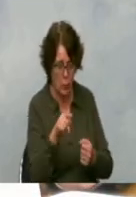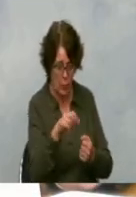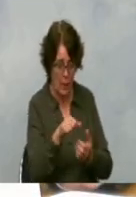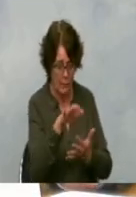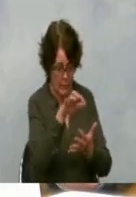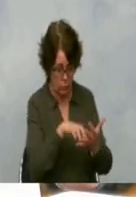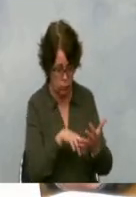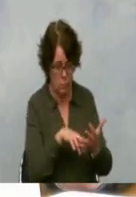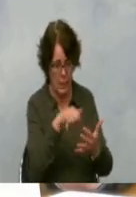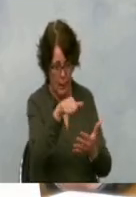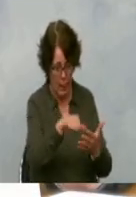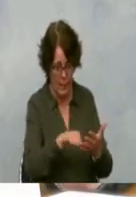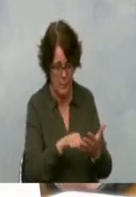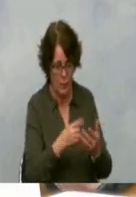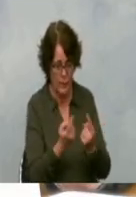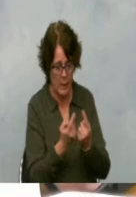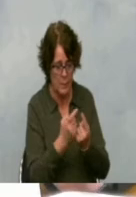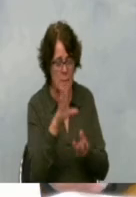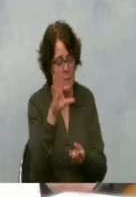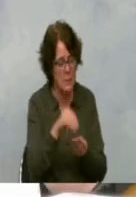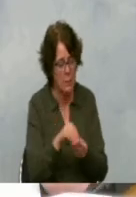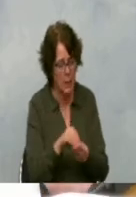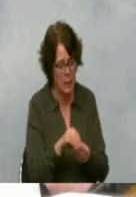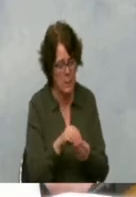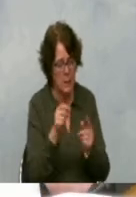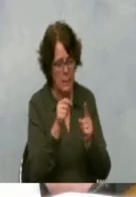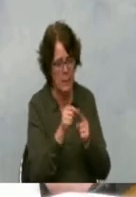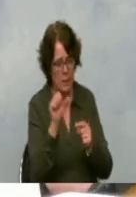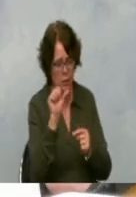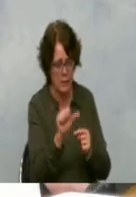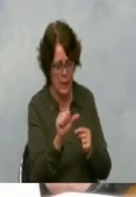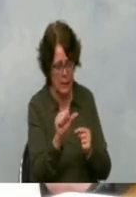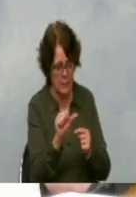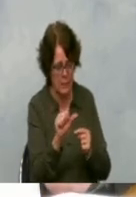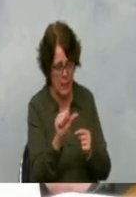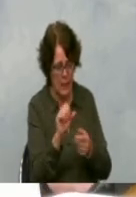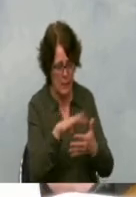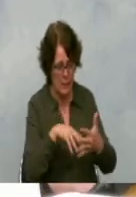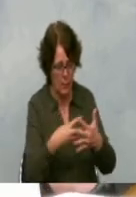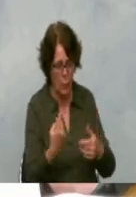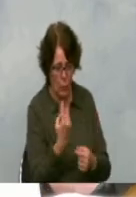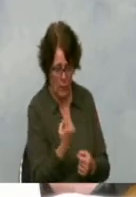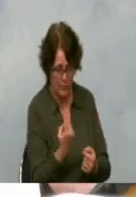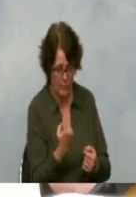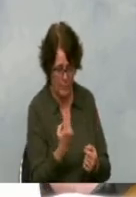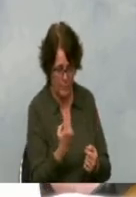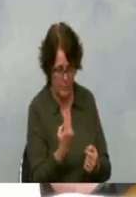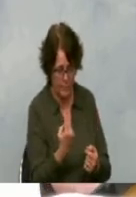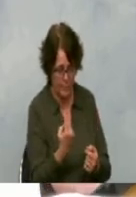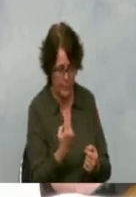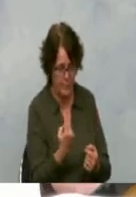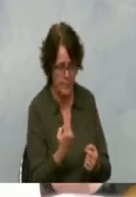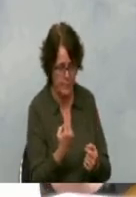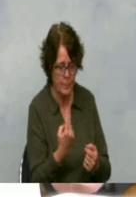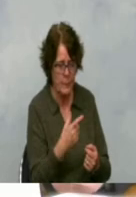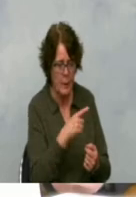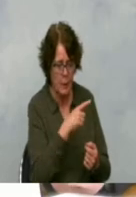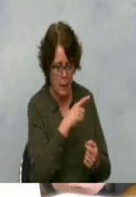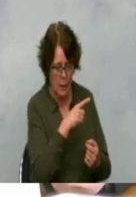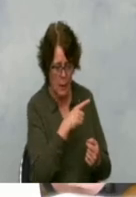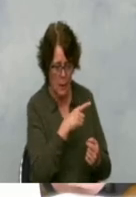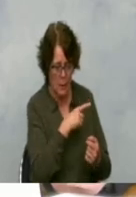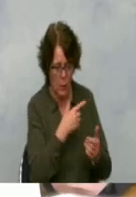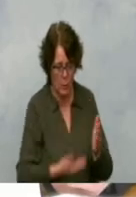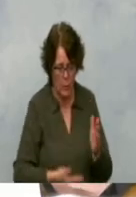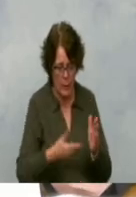That's summarised on page 6 of your papers in Table 1. And what that means, because we were adding